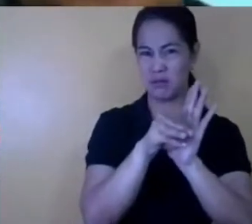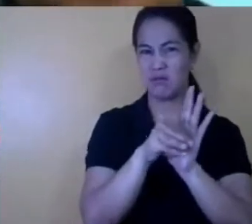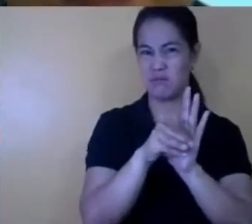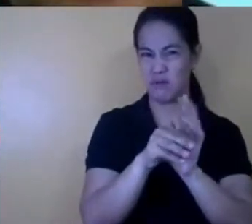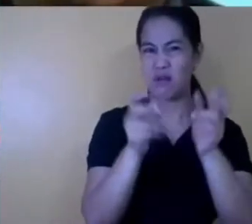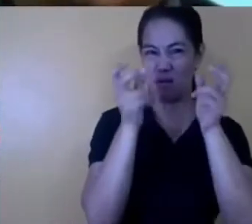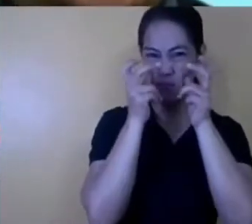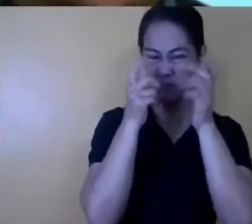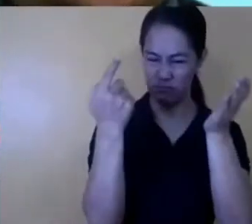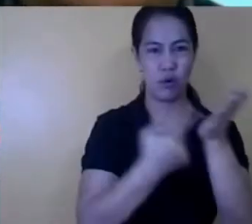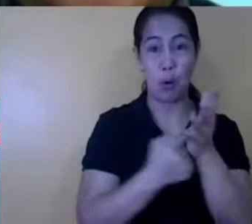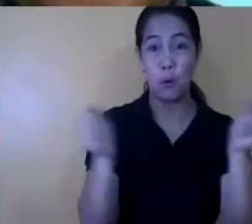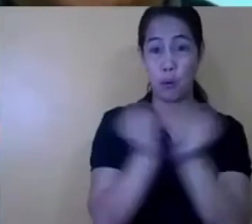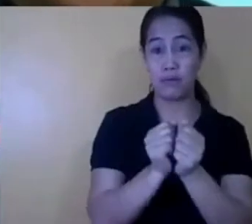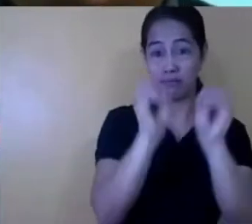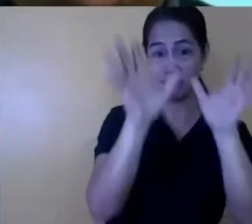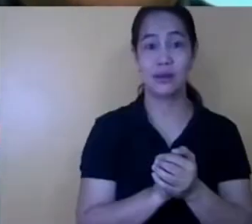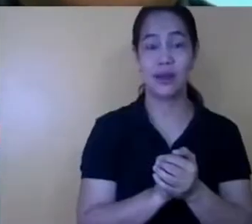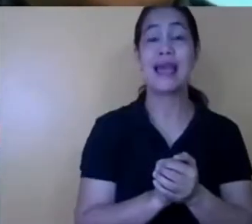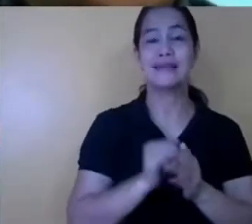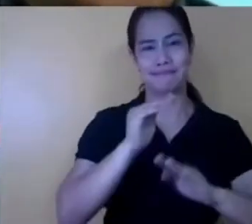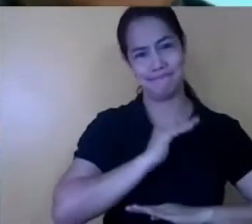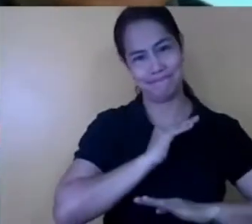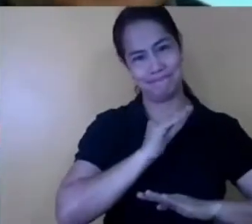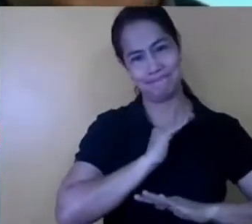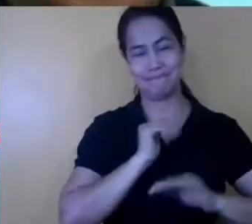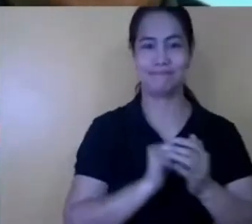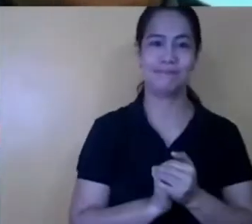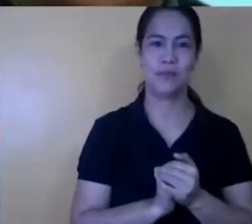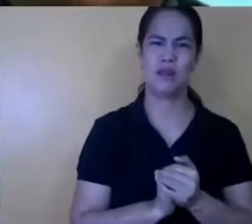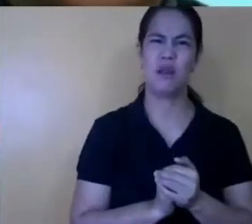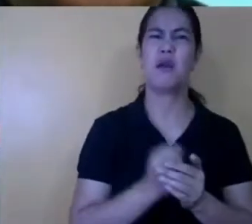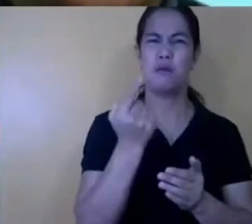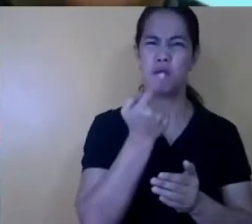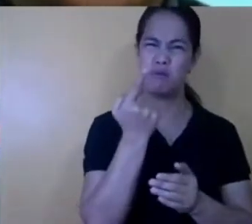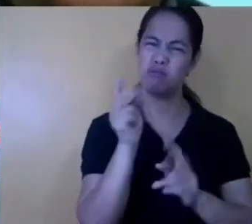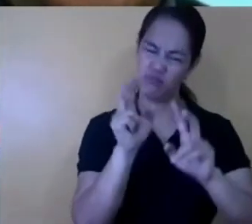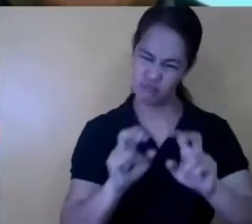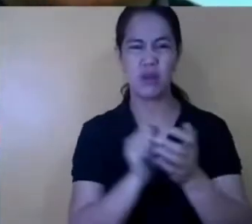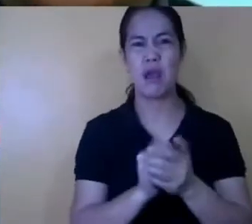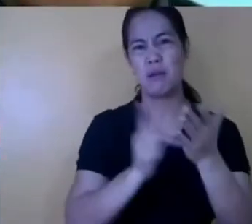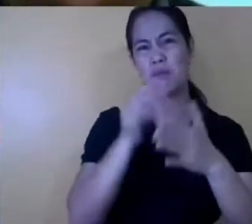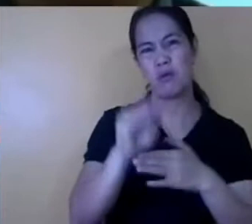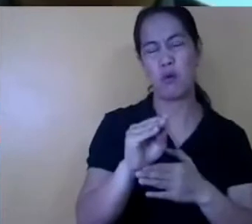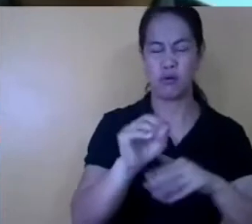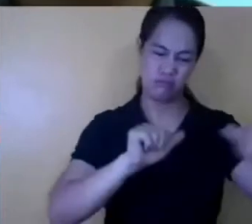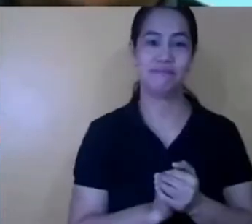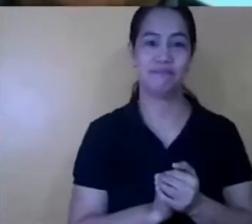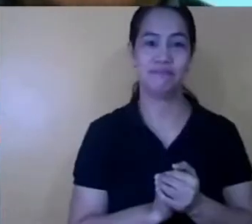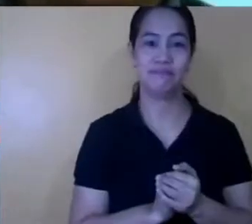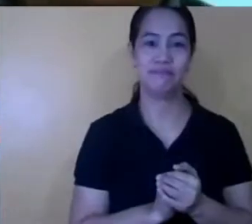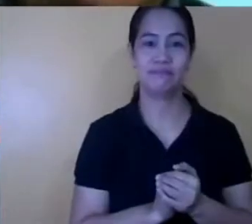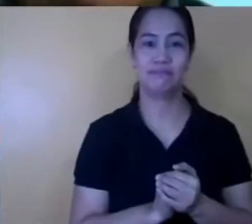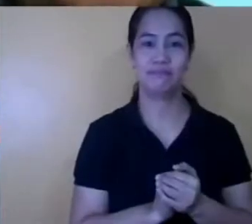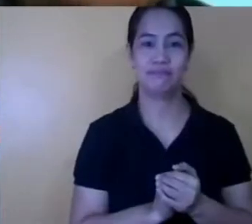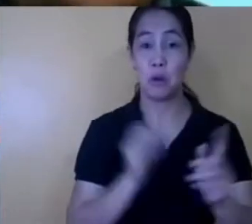with teachers, satisfactory. Only a survey on programs or projects or activities, unsatisfactory.